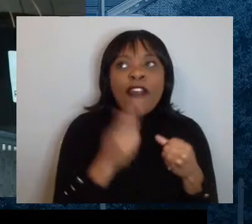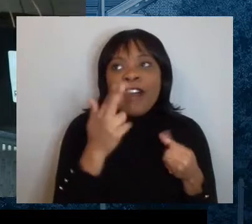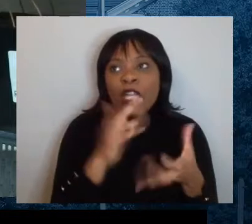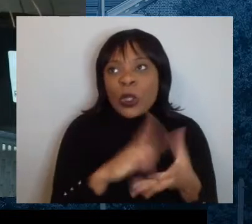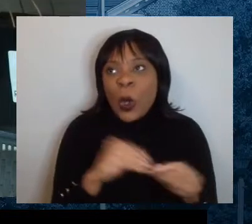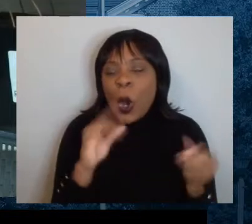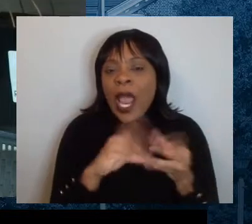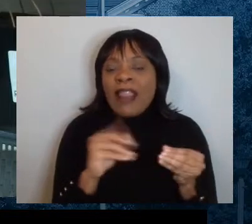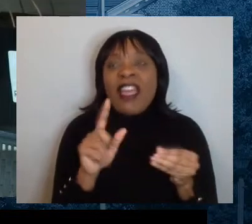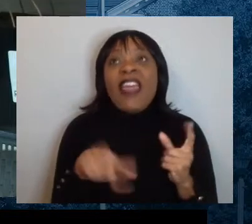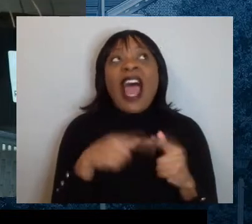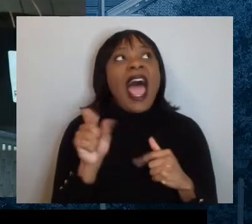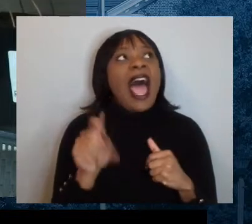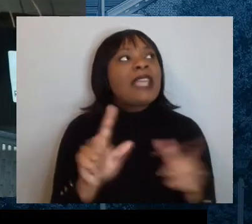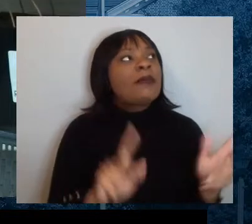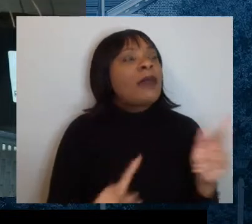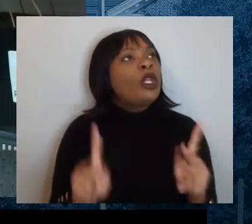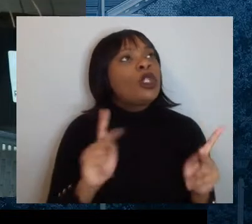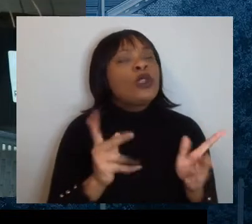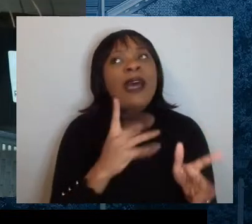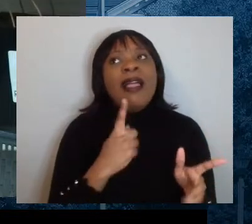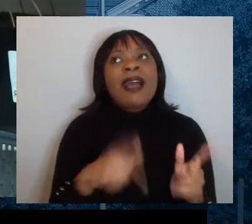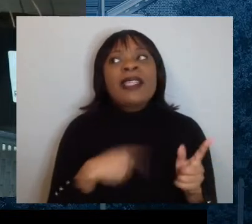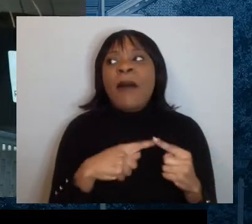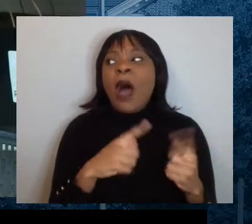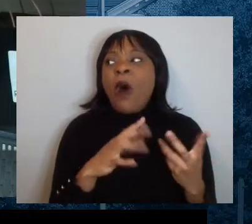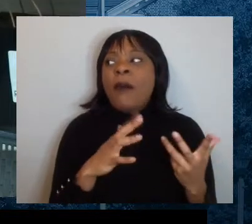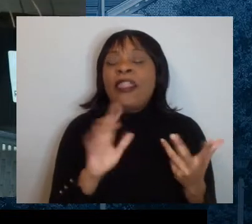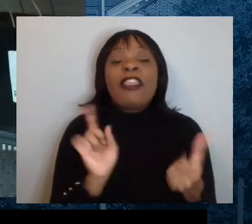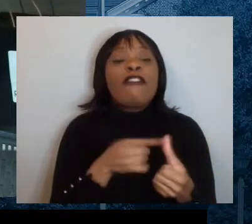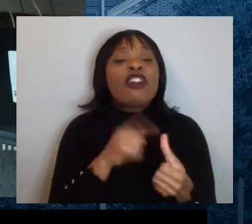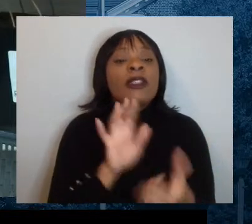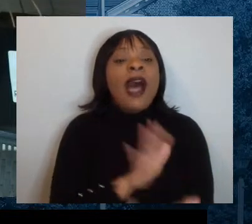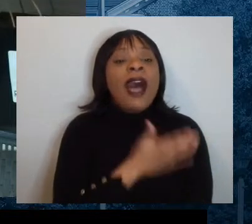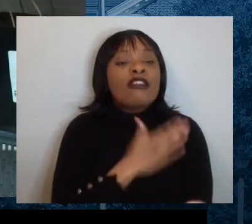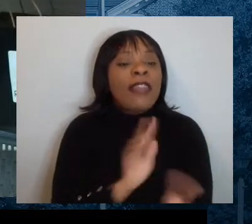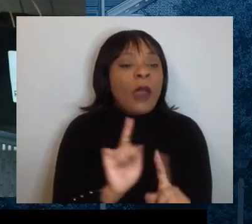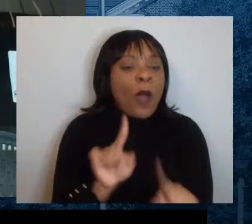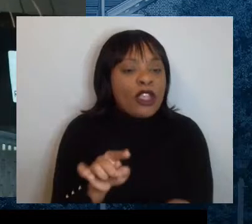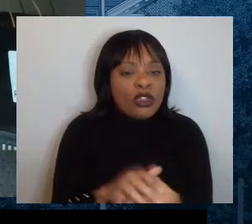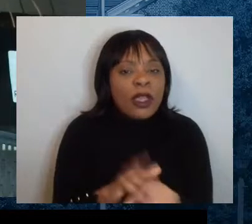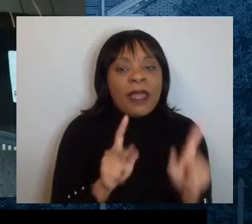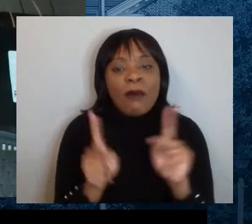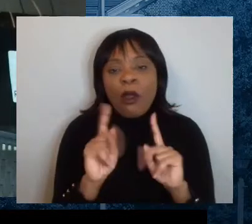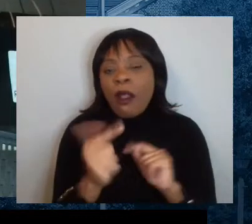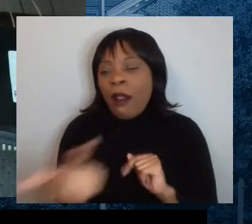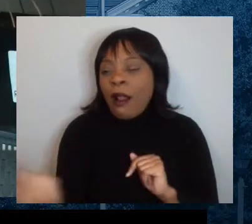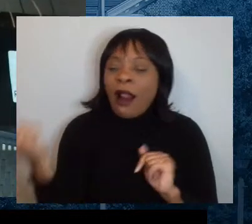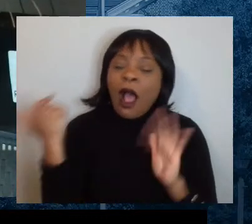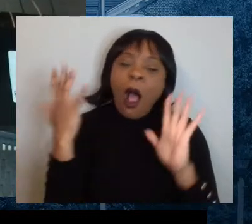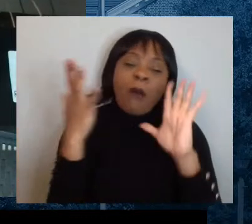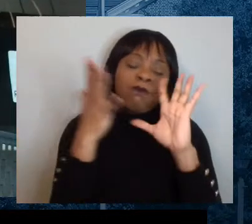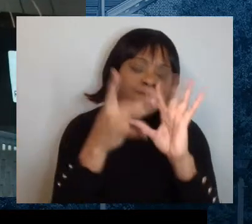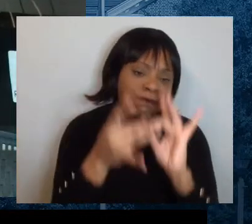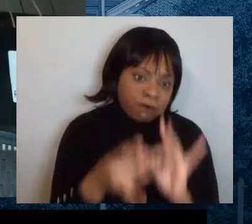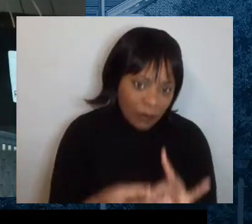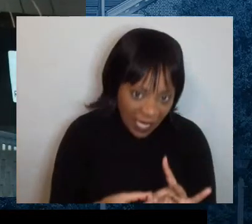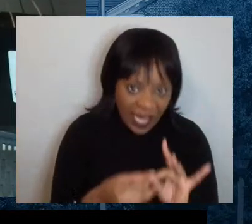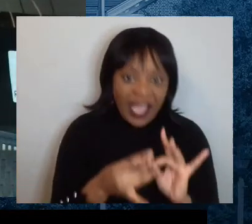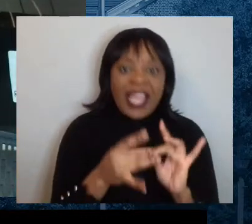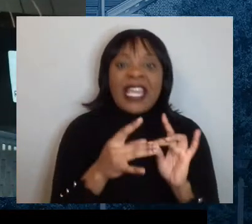people to tell us about like the first concert they went to, and people tell us about their first concert. It's interesting, people remember that